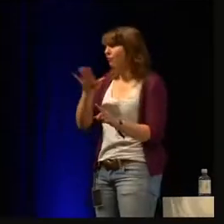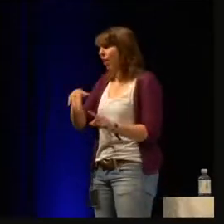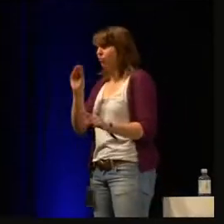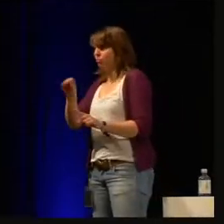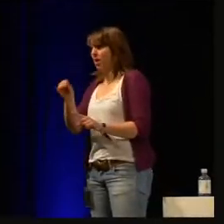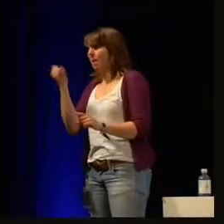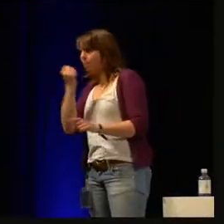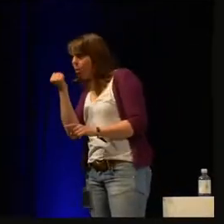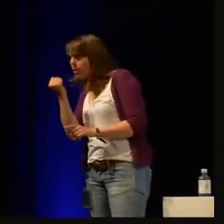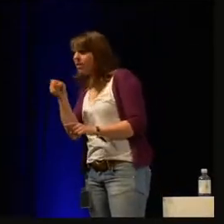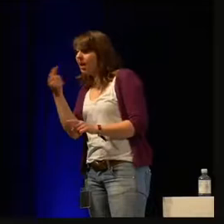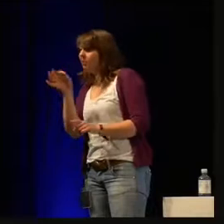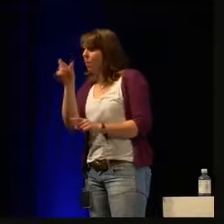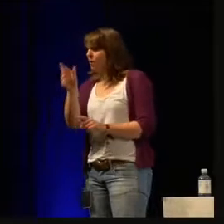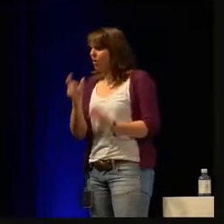predicting breast cancer.